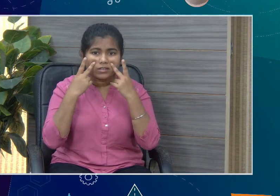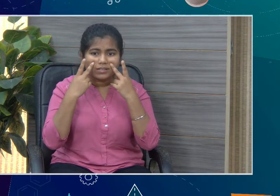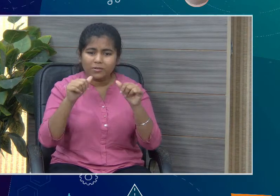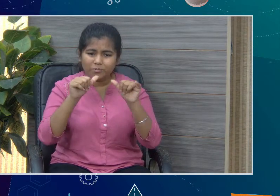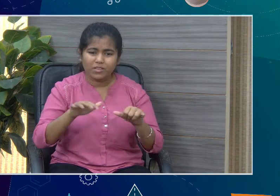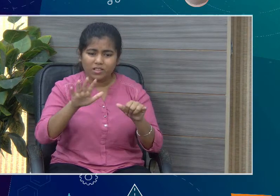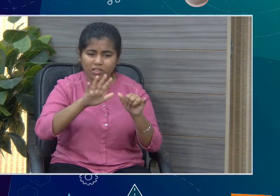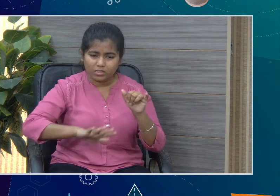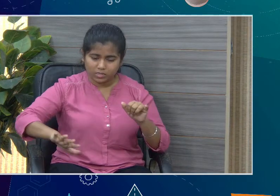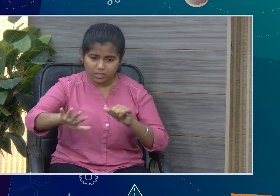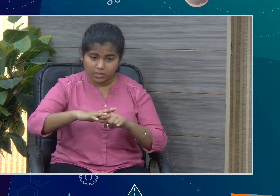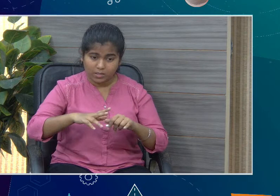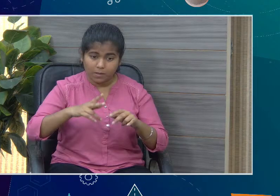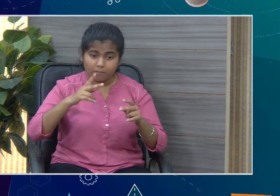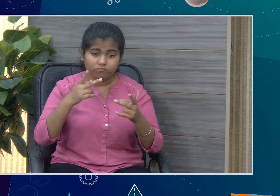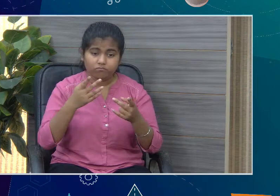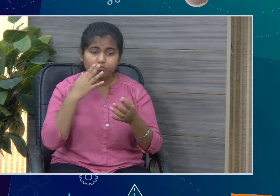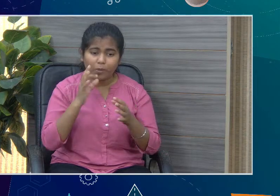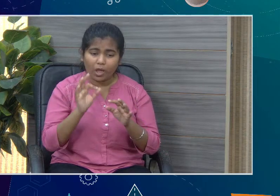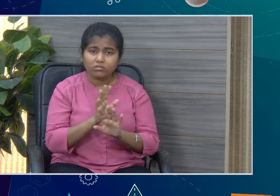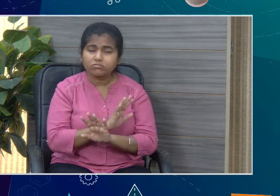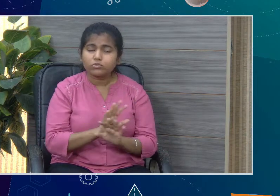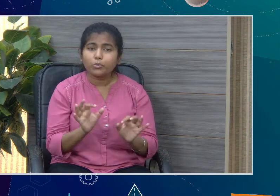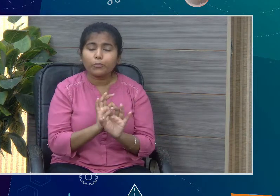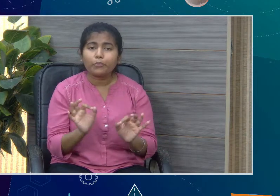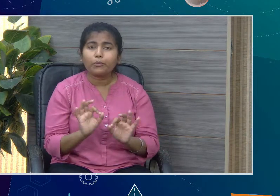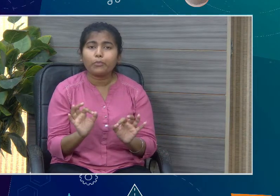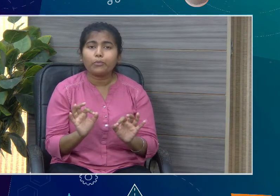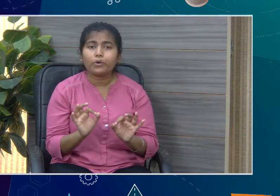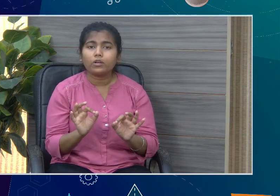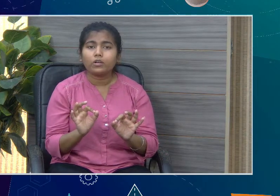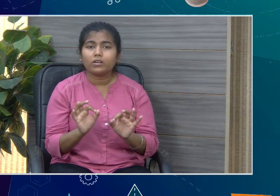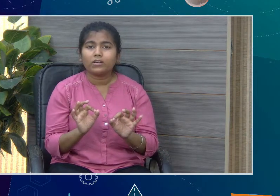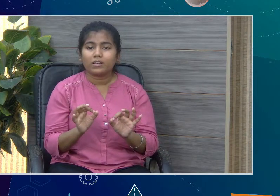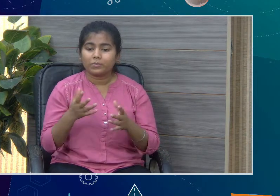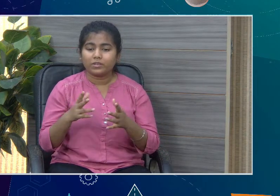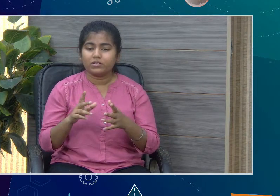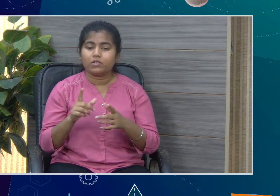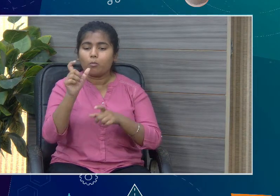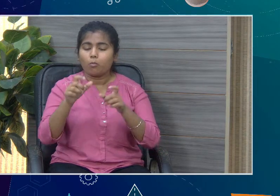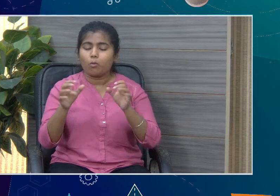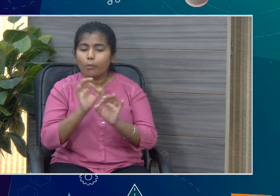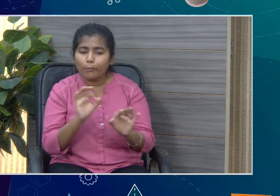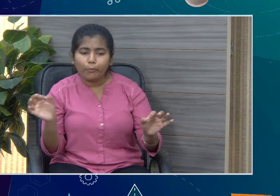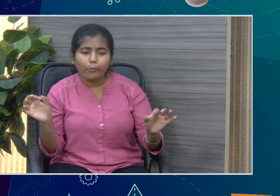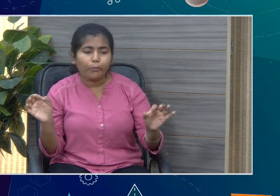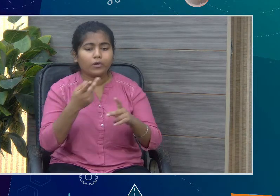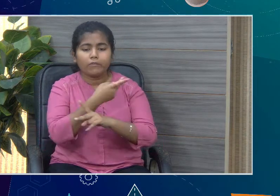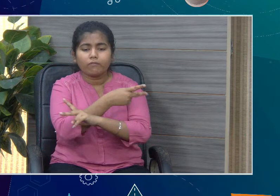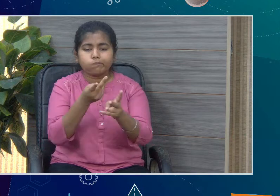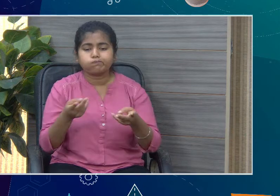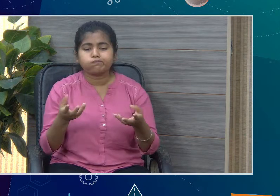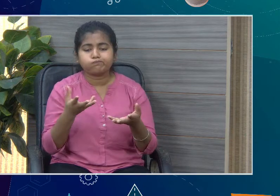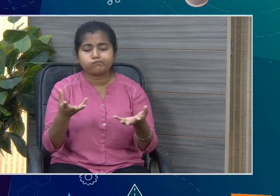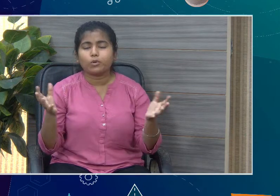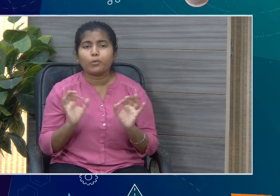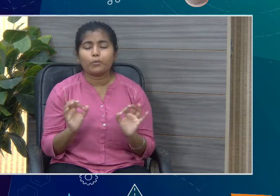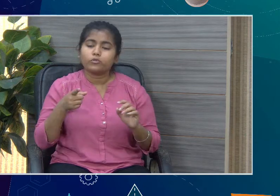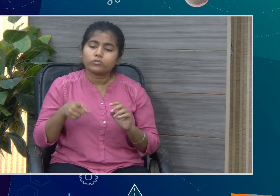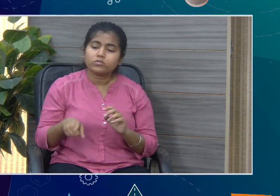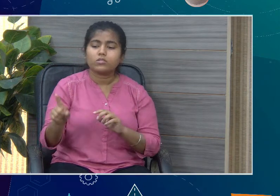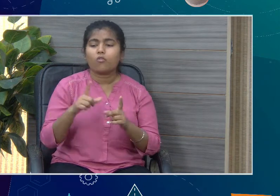over here, how he has to arrange for the things. He has to arrange for the things as well. So here he